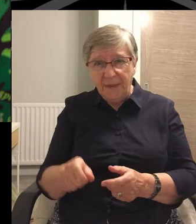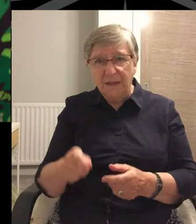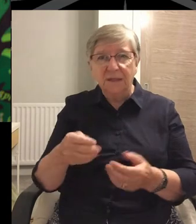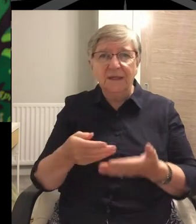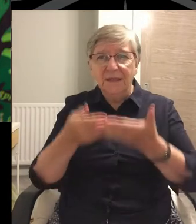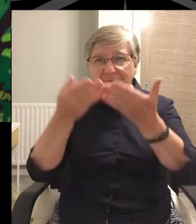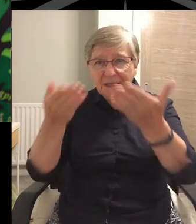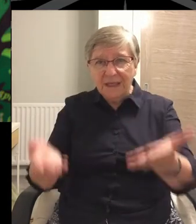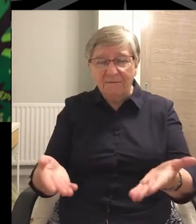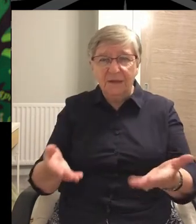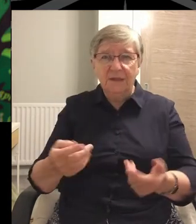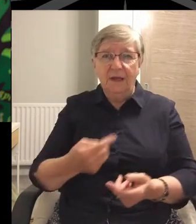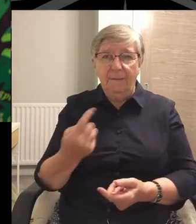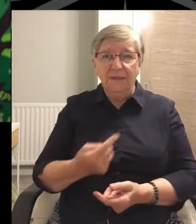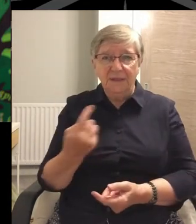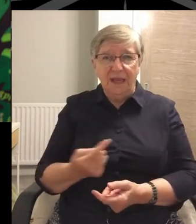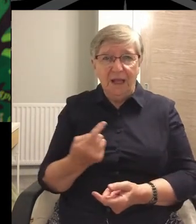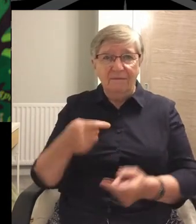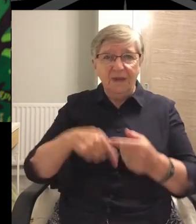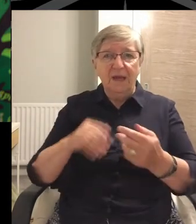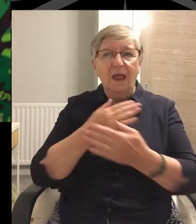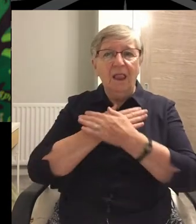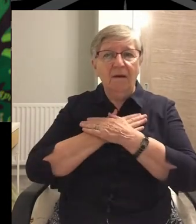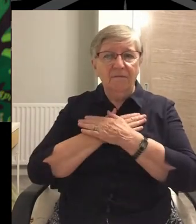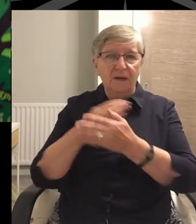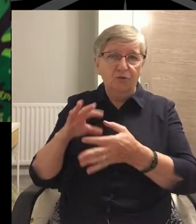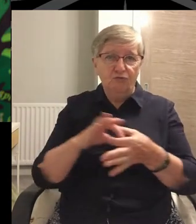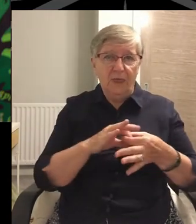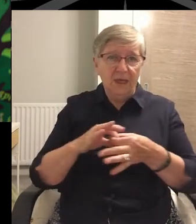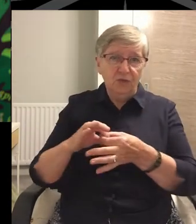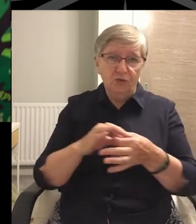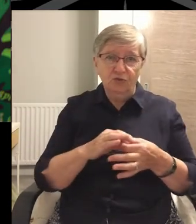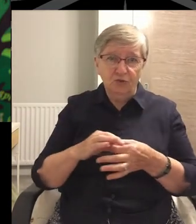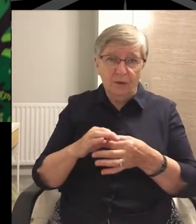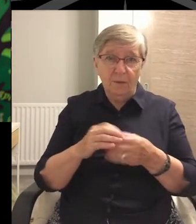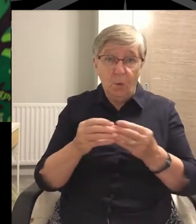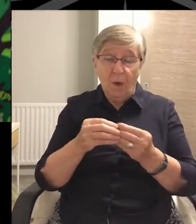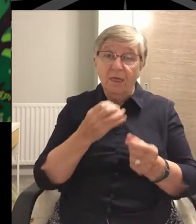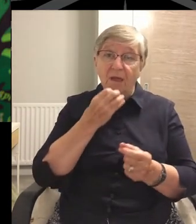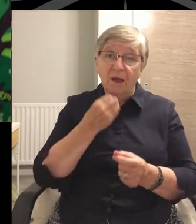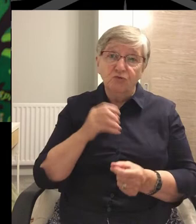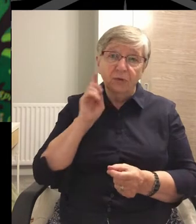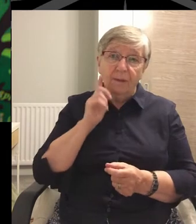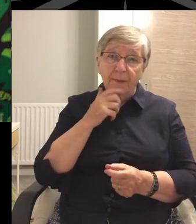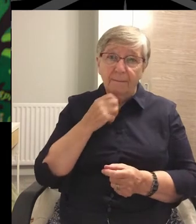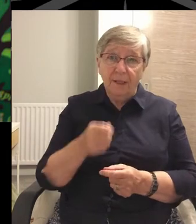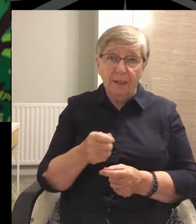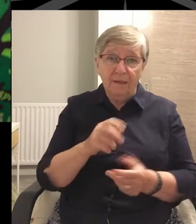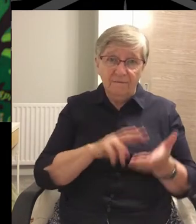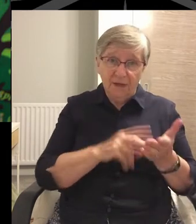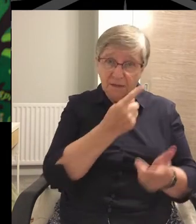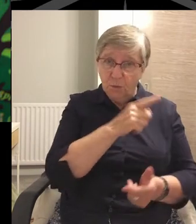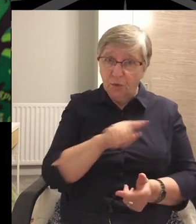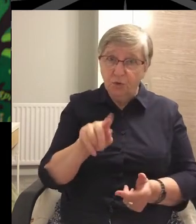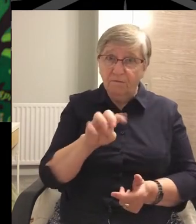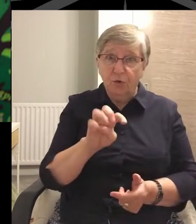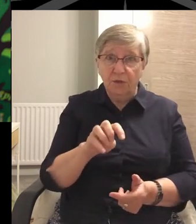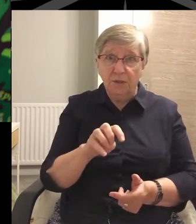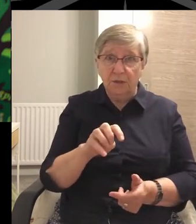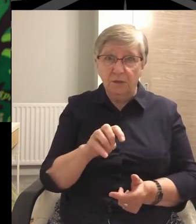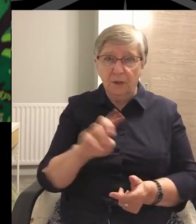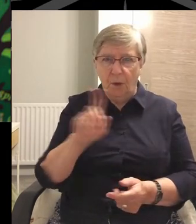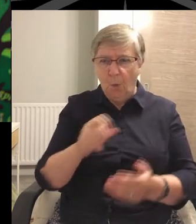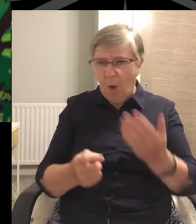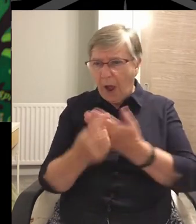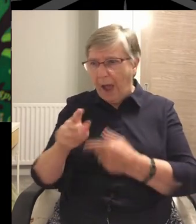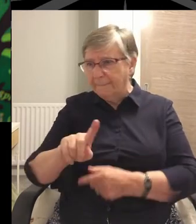generously, committedly invested himself in a loving relationship with his people, verses 1 to 14. And look